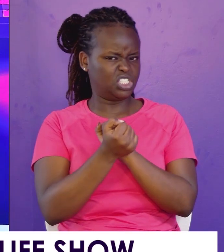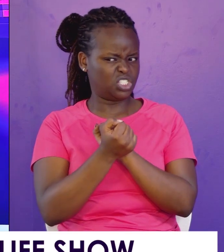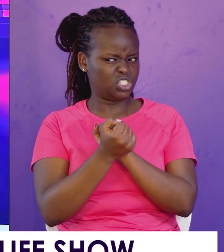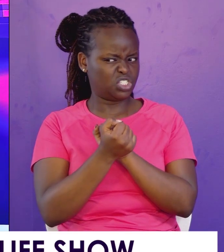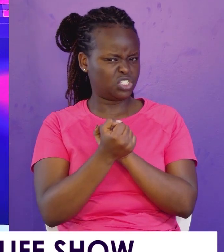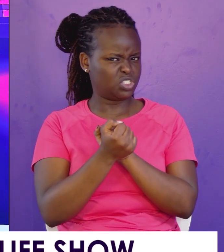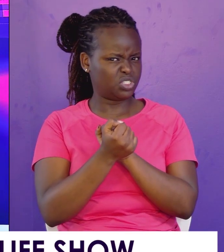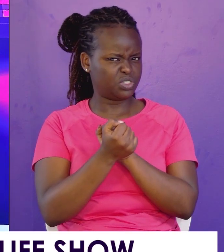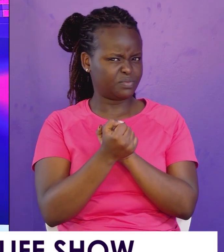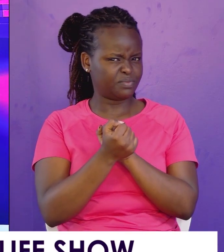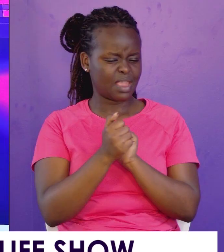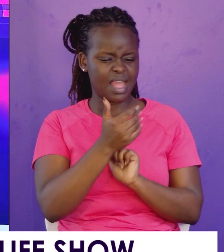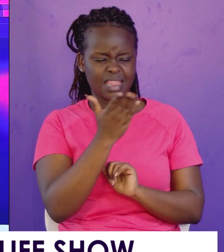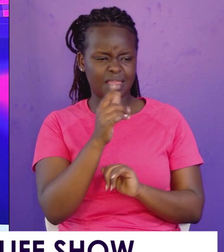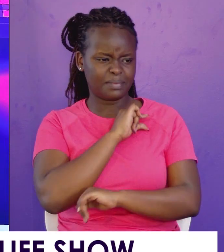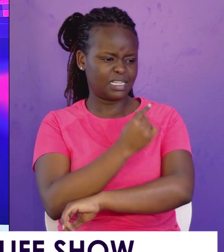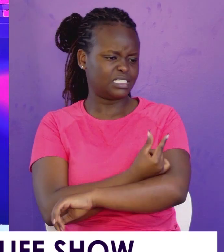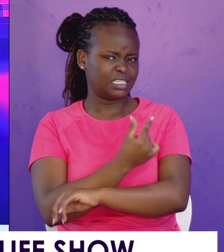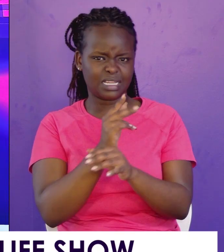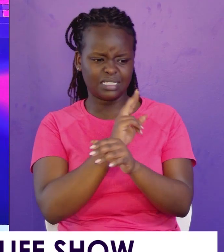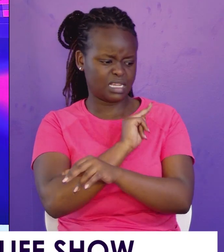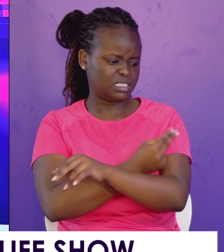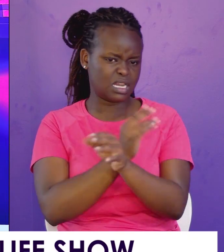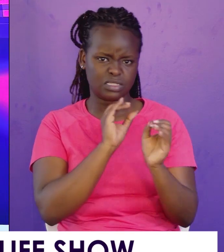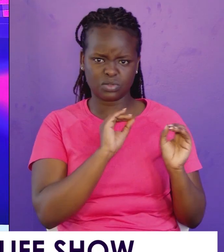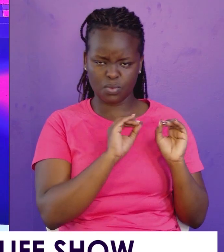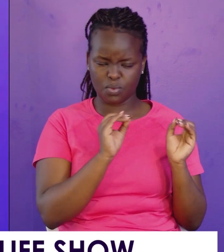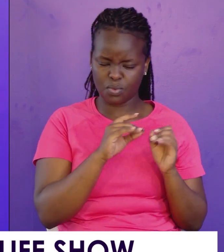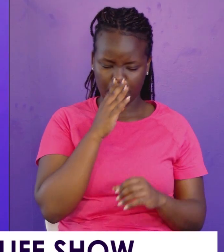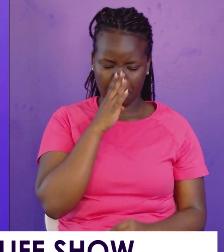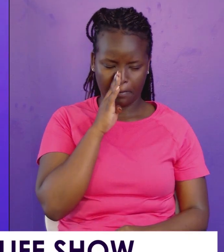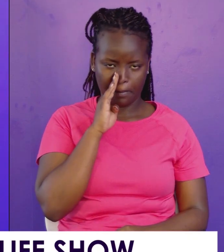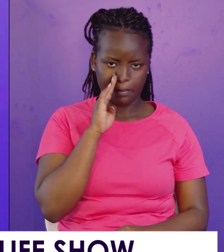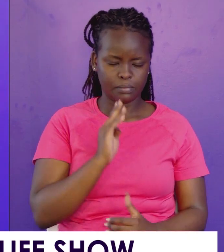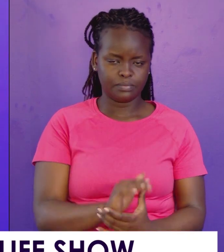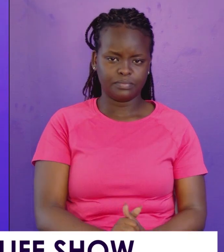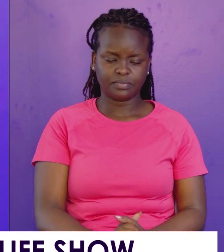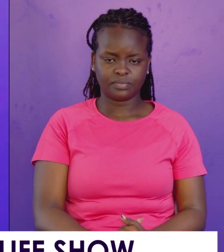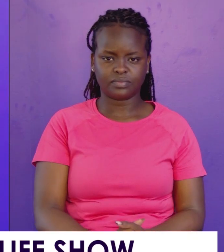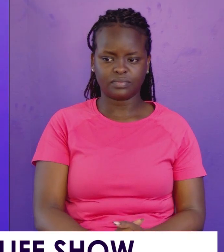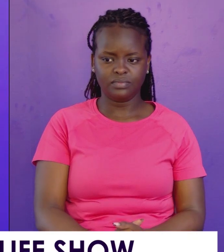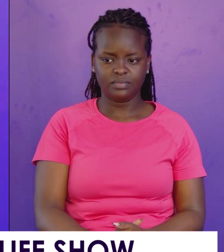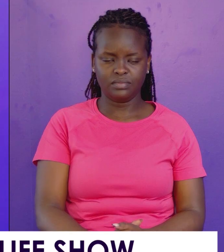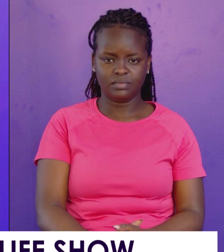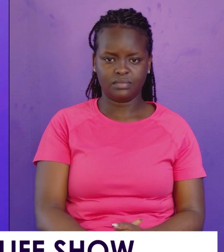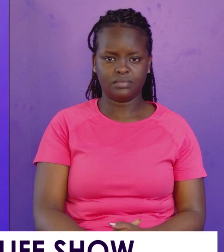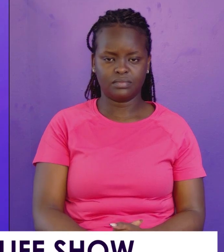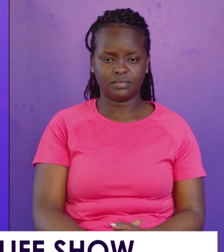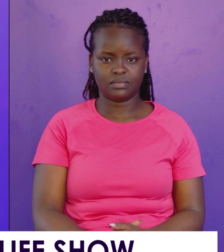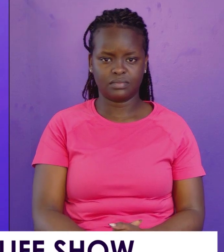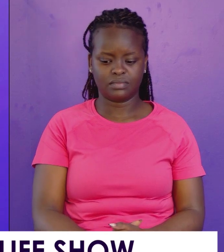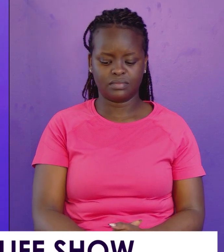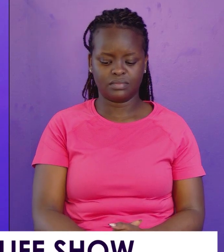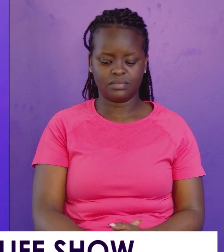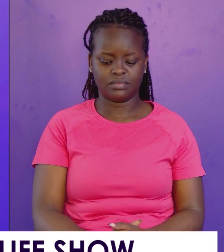from. And those are not Nigerians or Indians. Exactly. The Nigerians or Indians would never change their accents